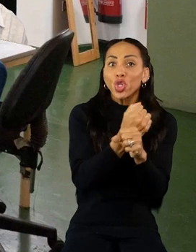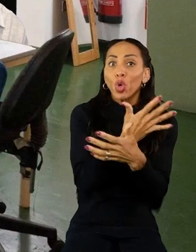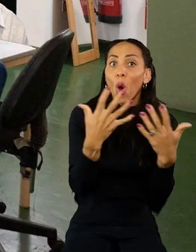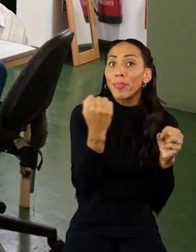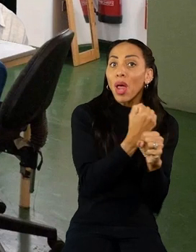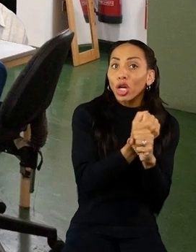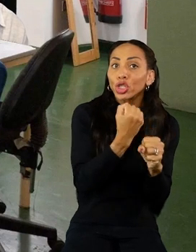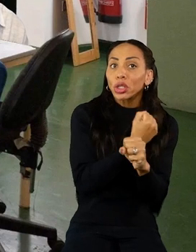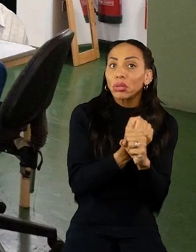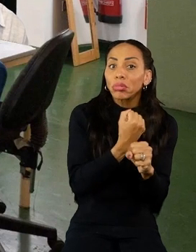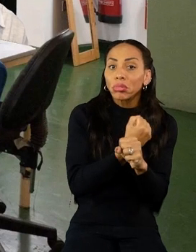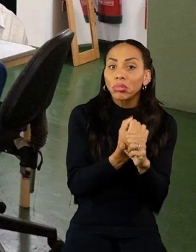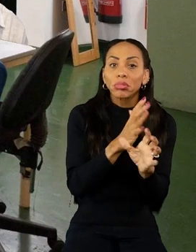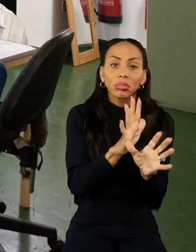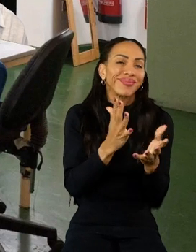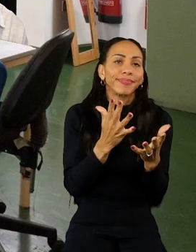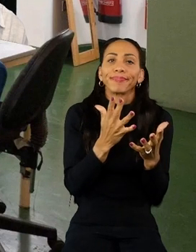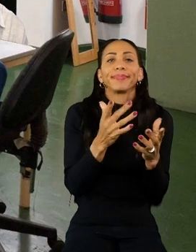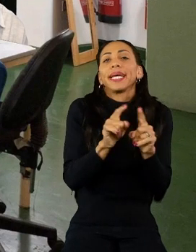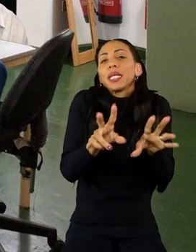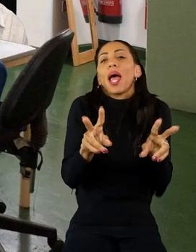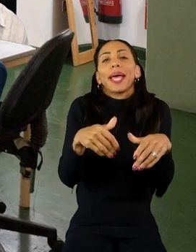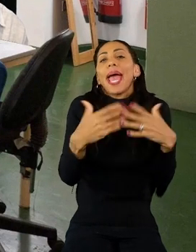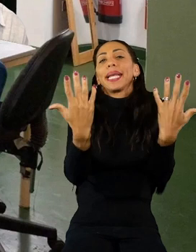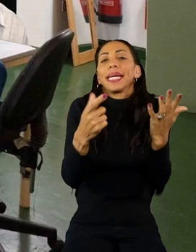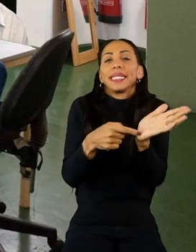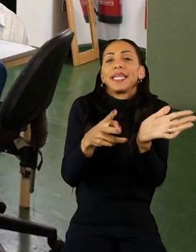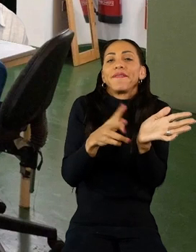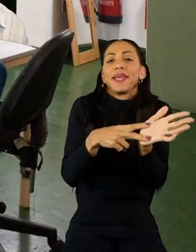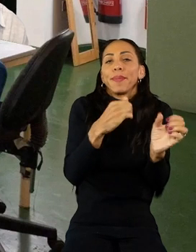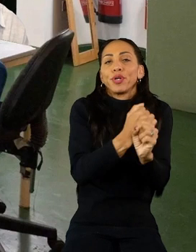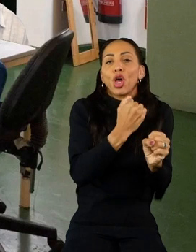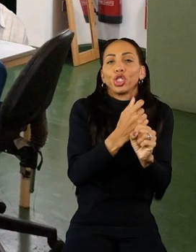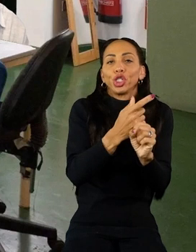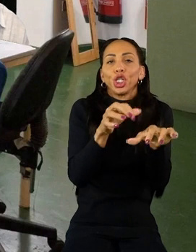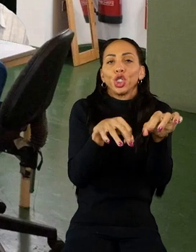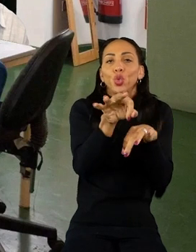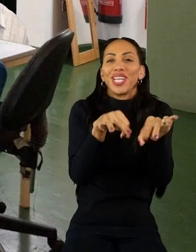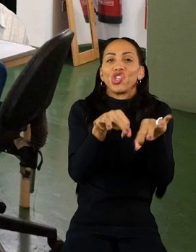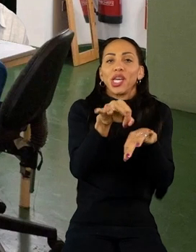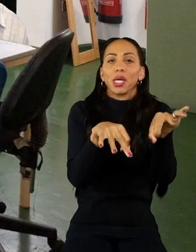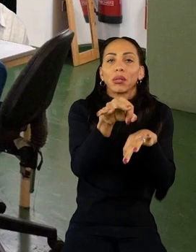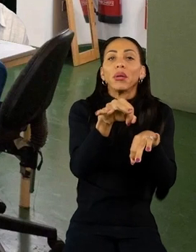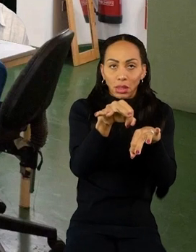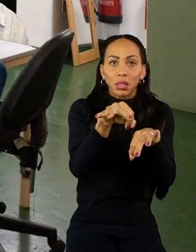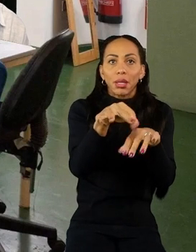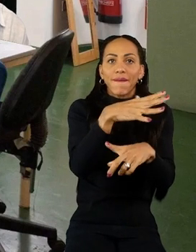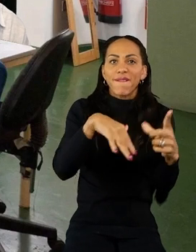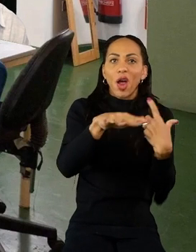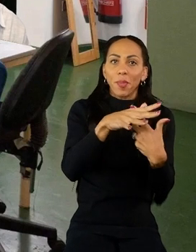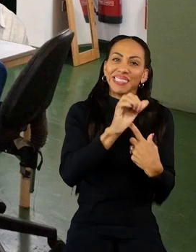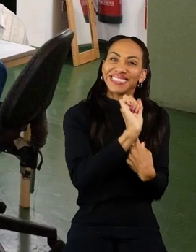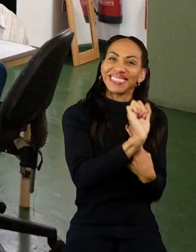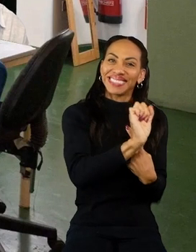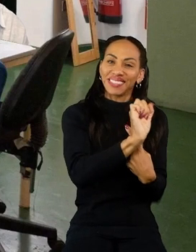vMix, is limited in terms of the kind of visual effects you can do. You can do lots of production effects. It's like a production, it's like any kind of